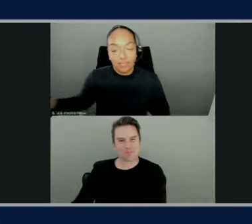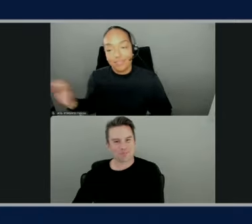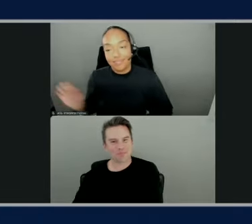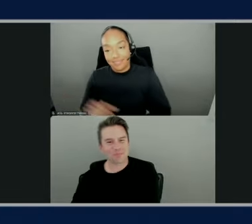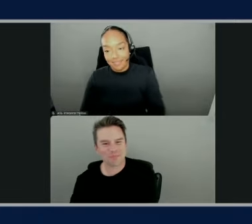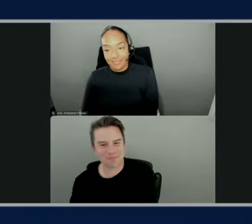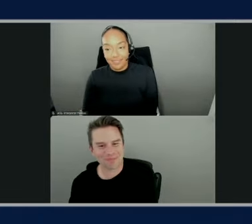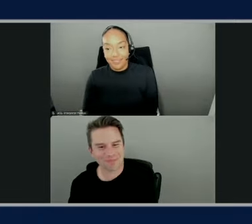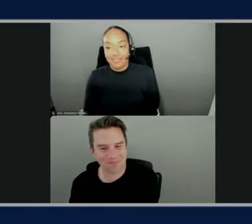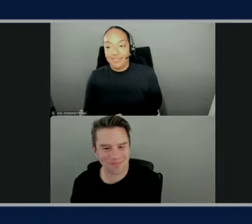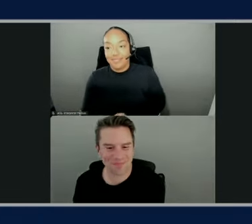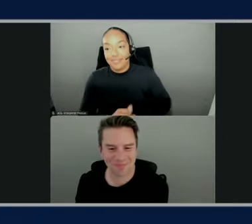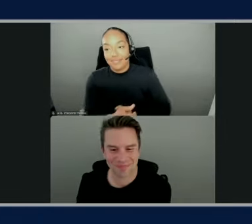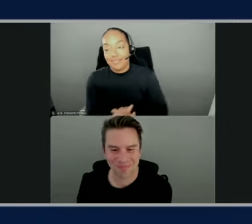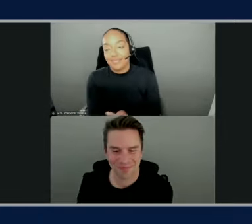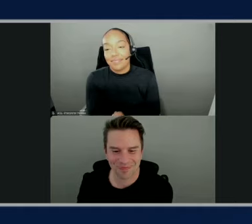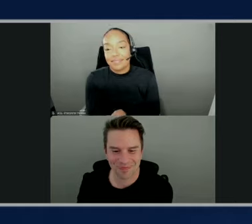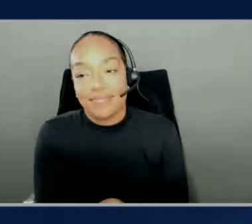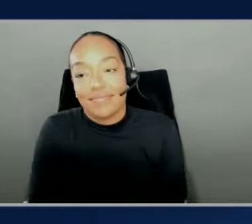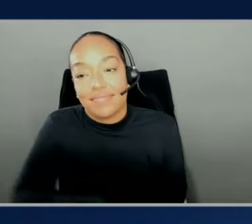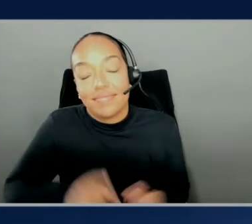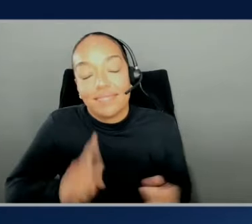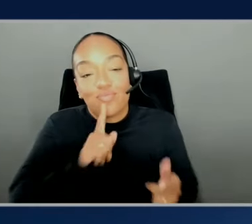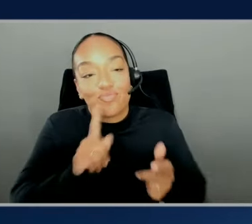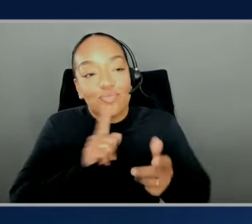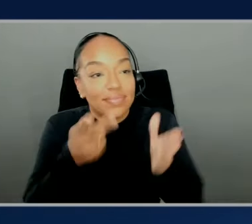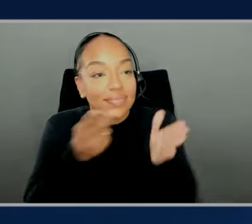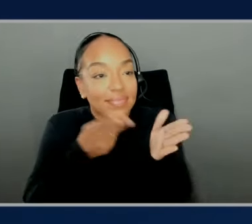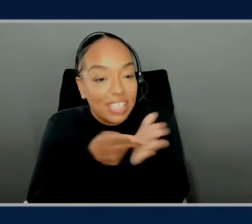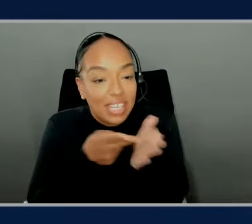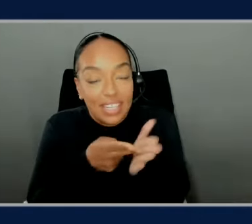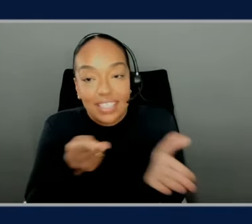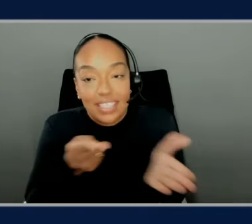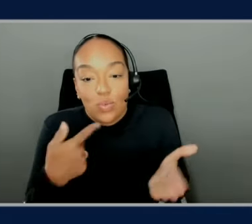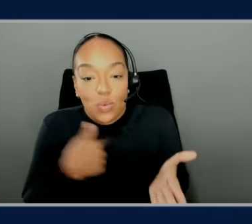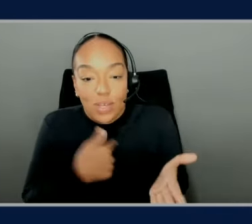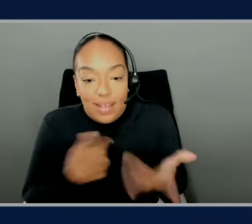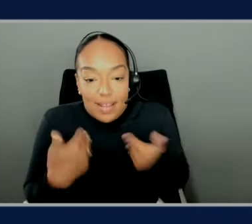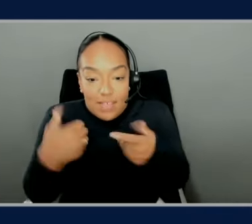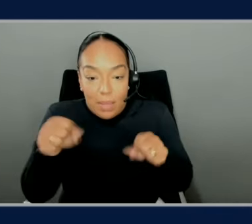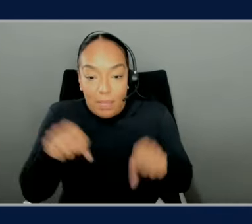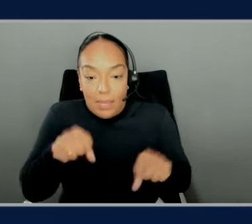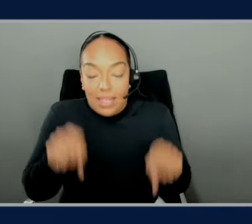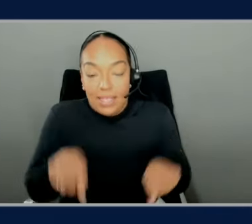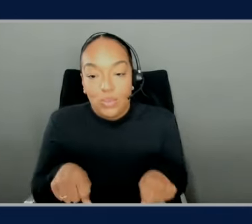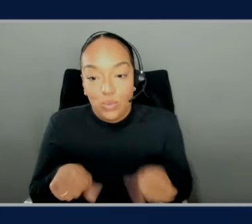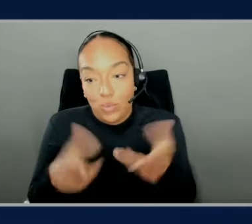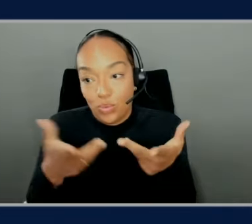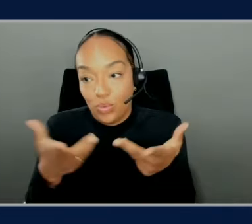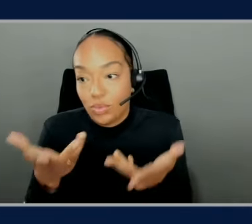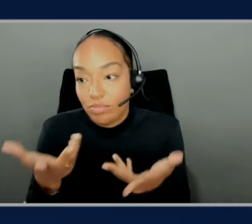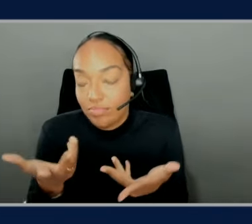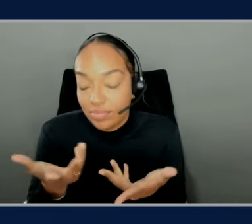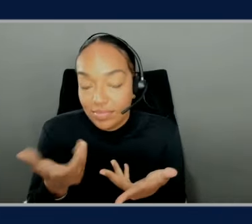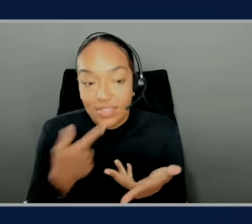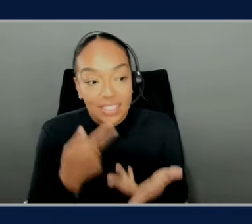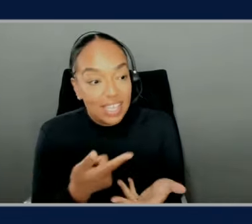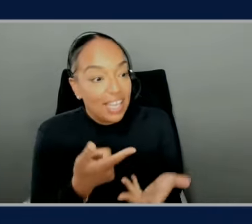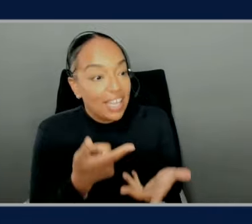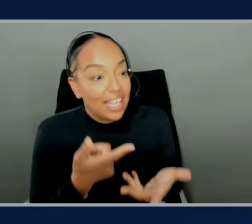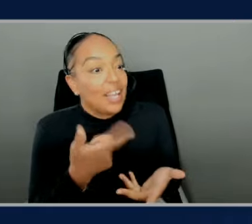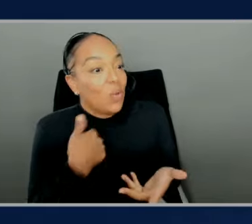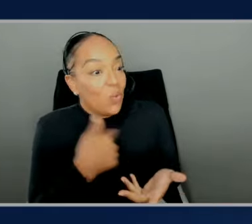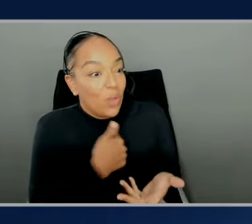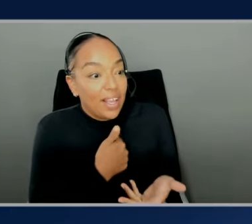it. No, but in all honesty, just even having the ability to say, hey, we're matriculating so far back into